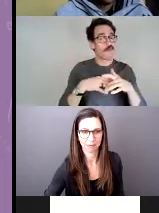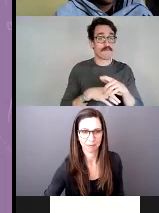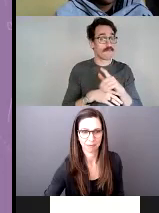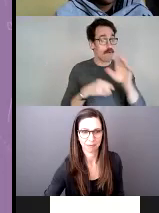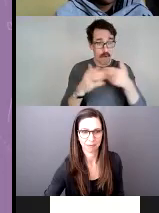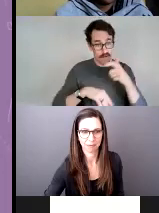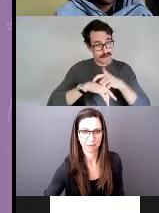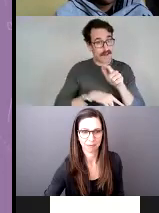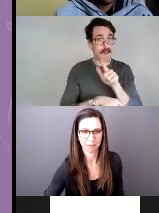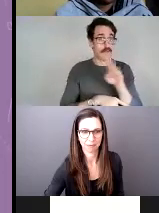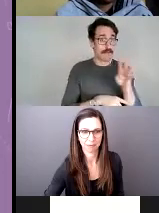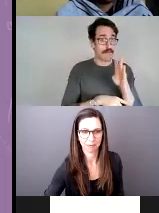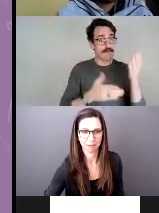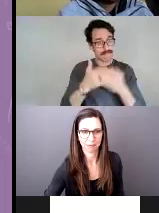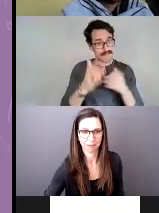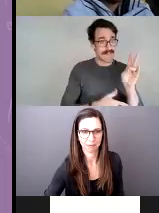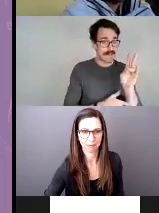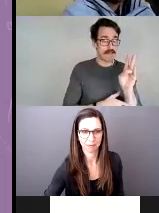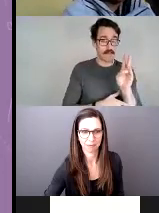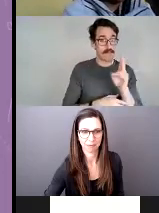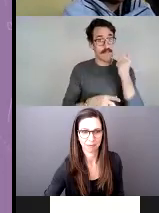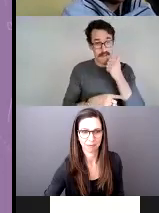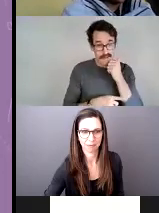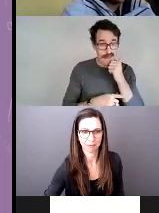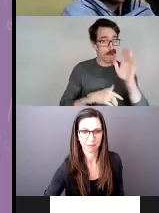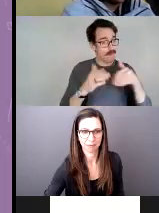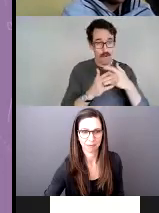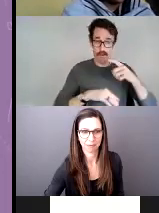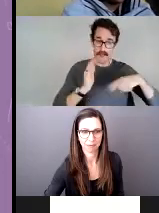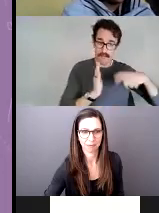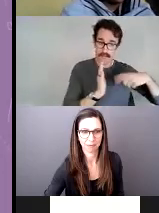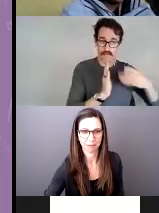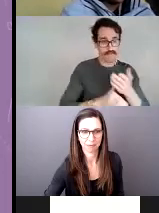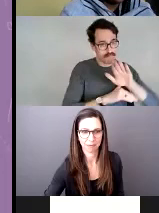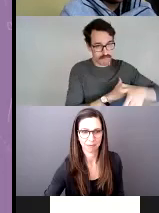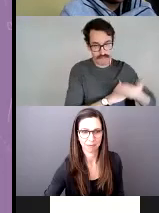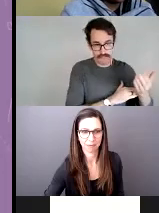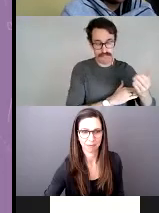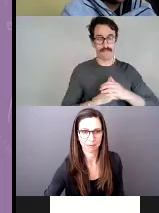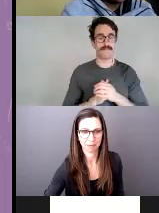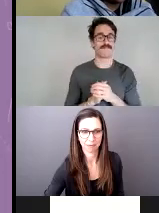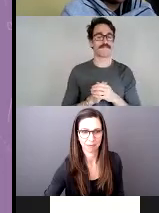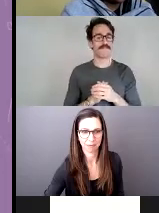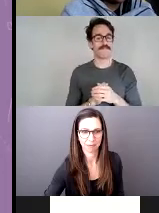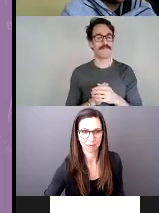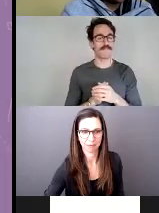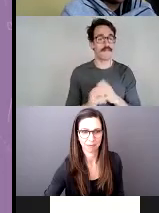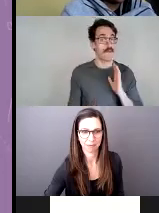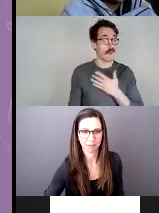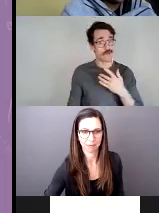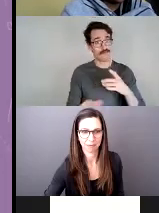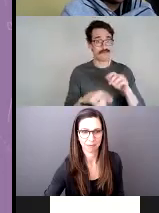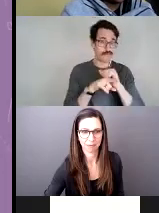interpretation in over 200 languages. And so part of the role in the training, resource, and